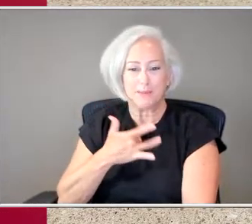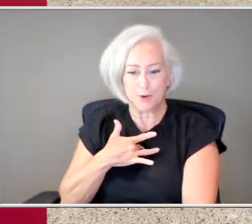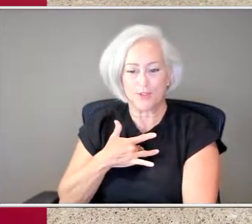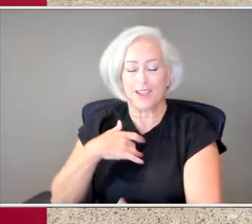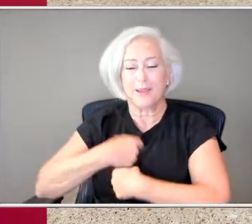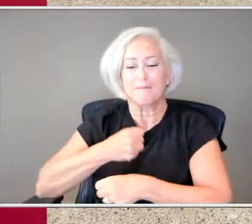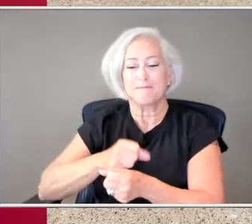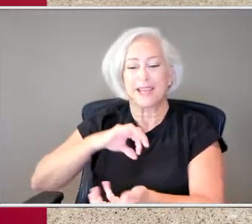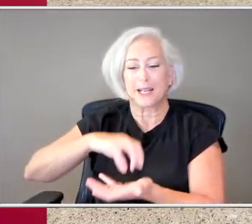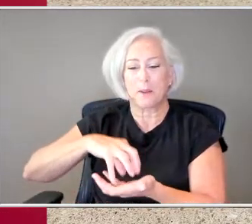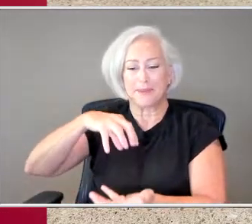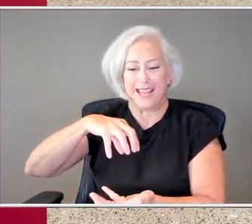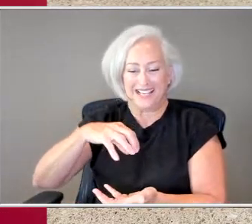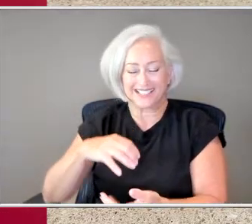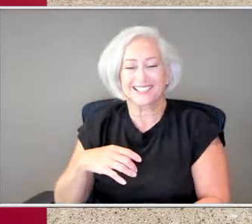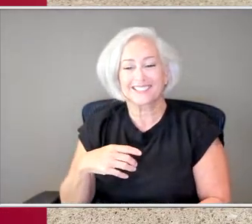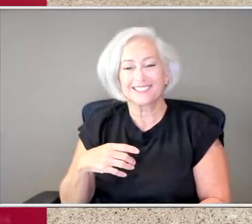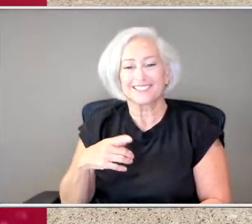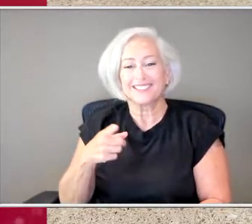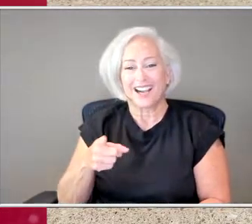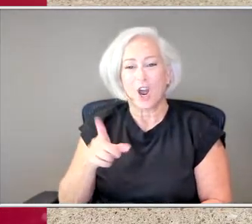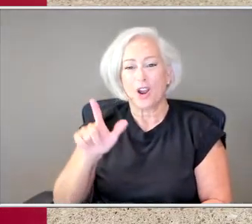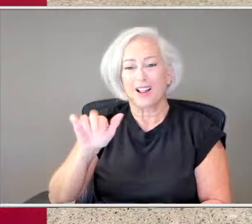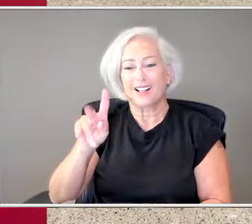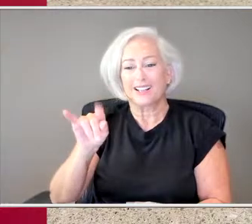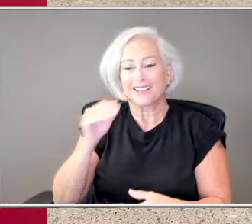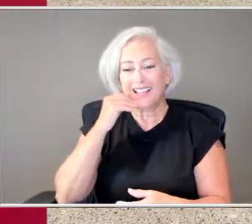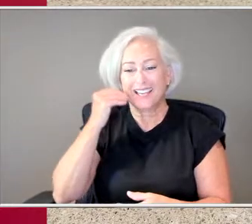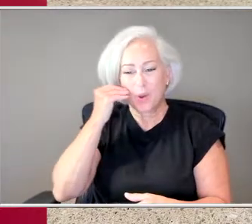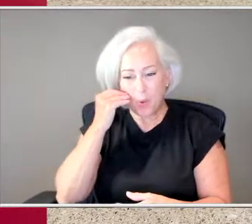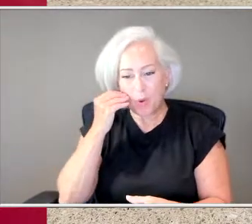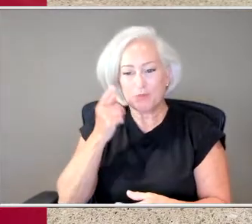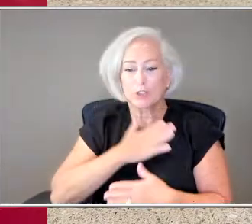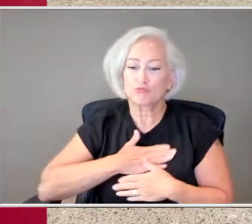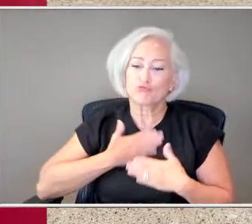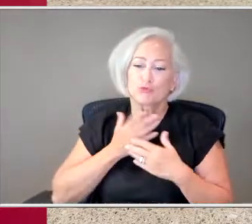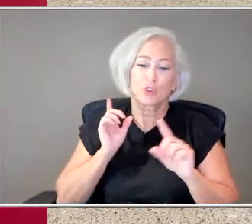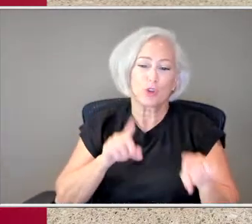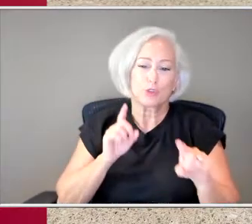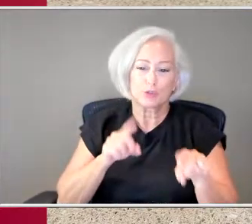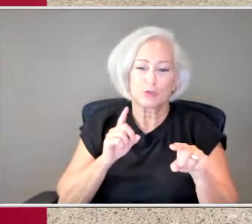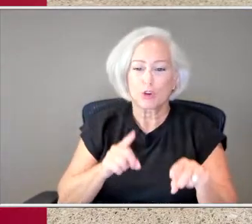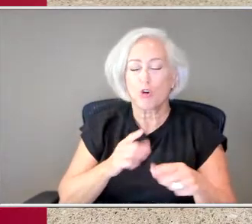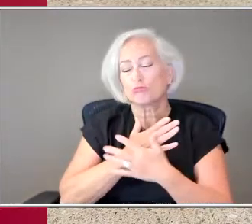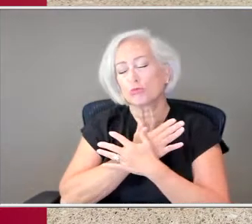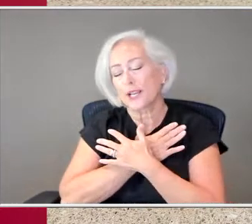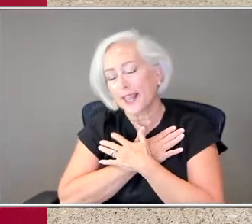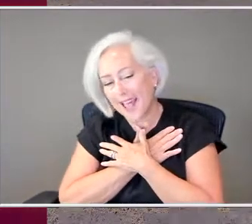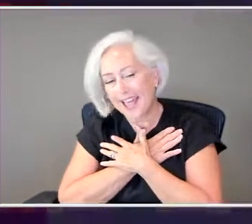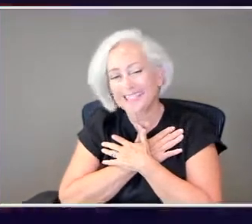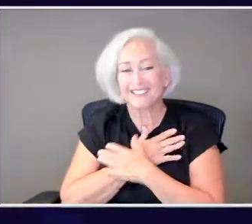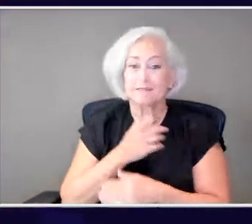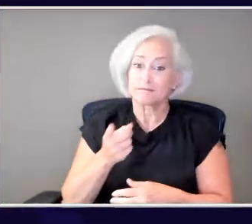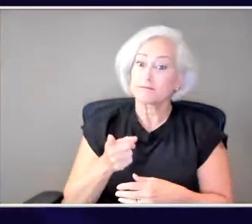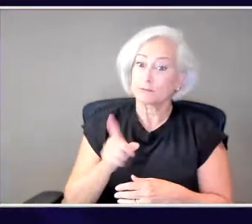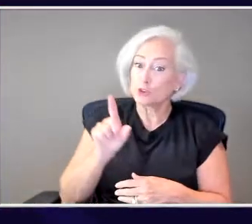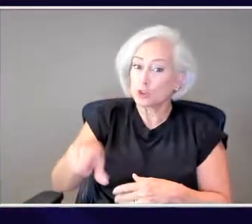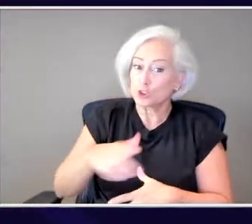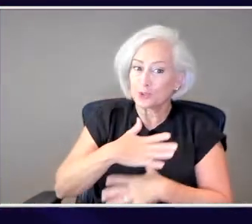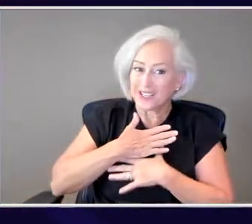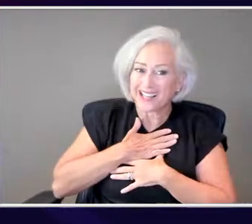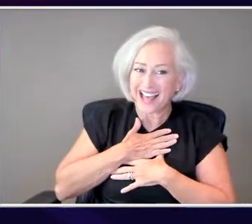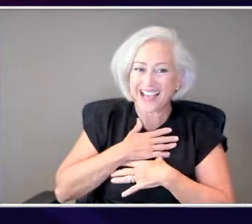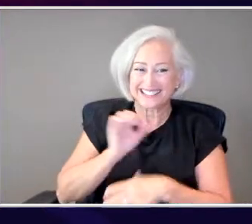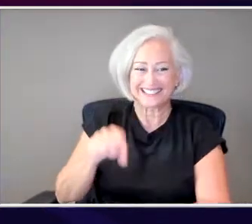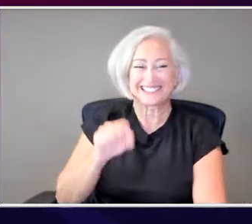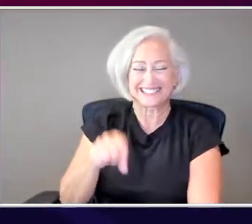that's and that's us at wonderful. our lake house, which we always enjoy going and swimming and relaxing. You so. deserve to relax. All doctors absolutely. deserve to Yes,